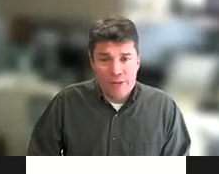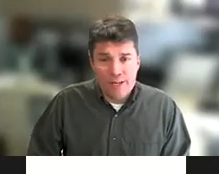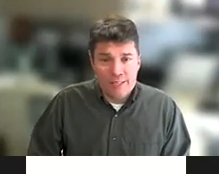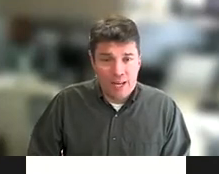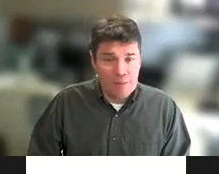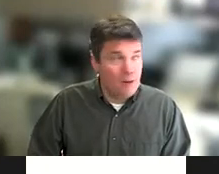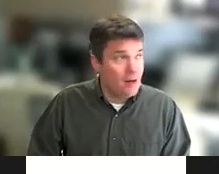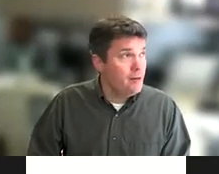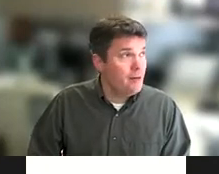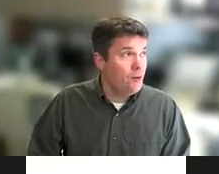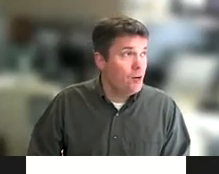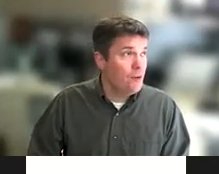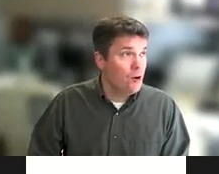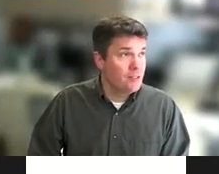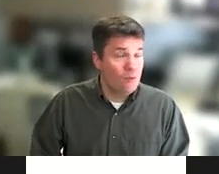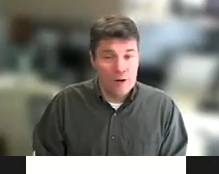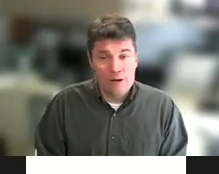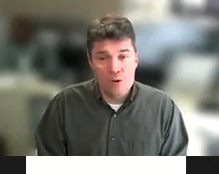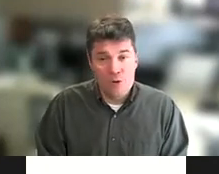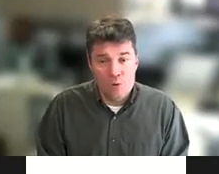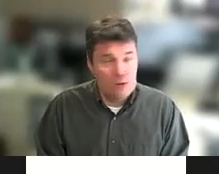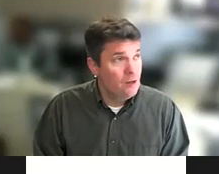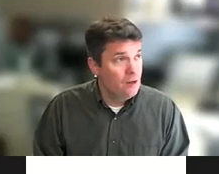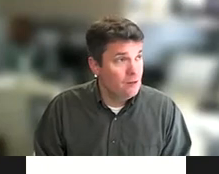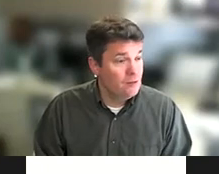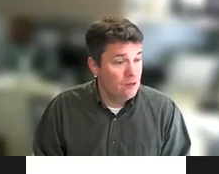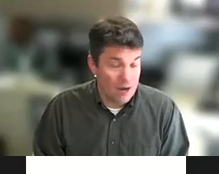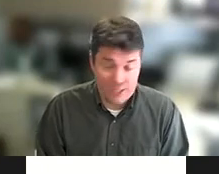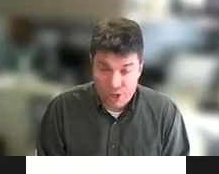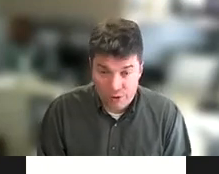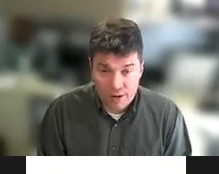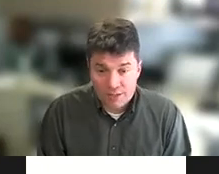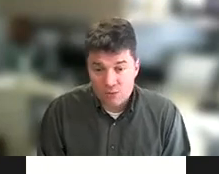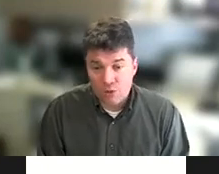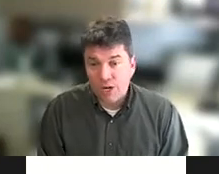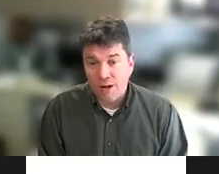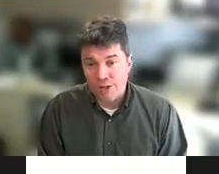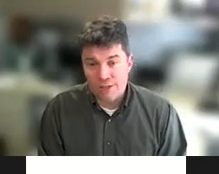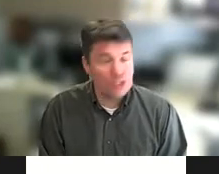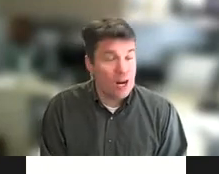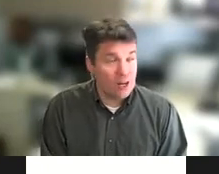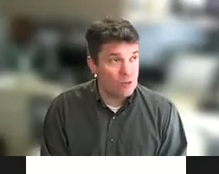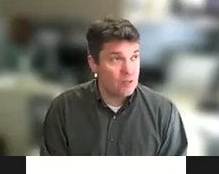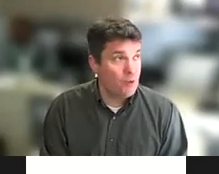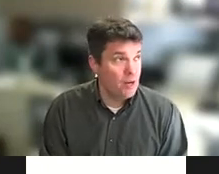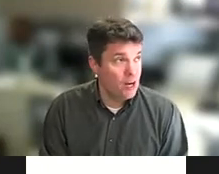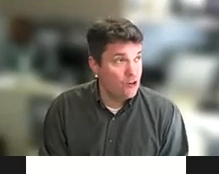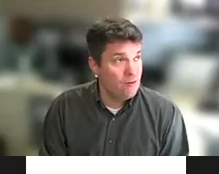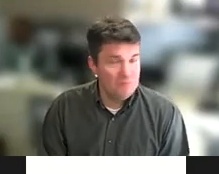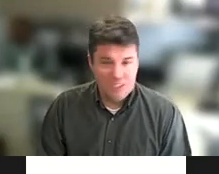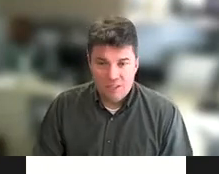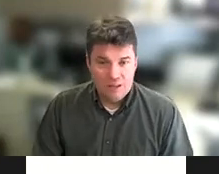And a few other things to keep in mind if you come across someone who had the hearing loss or challenges